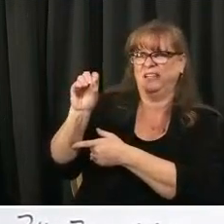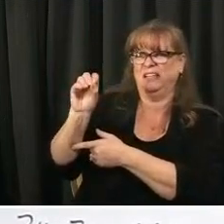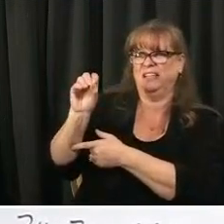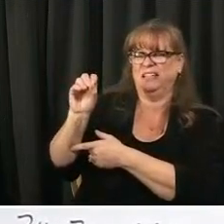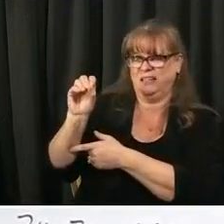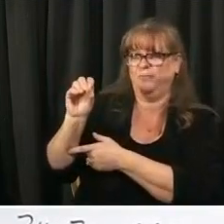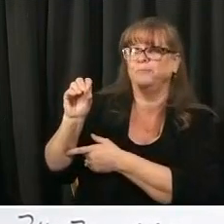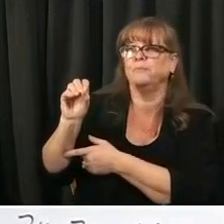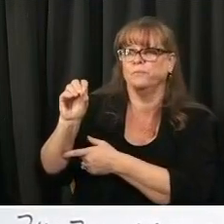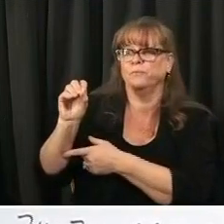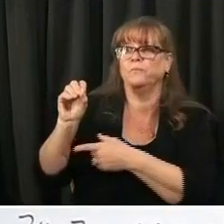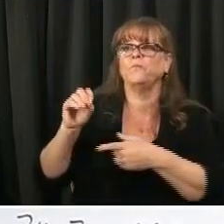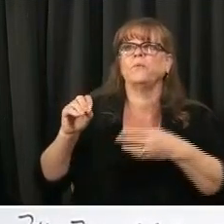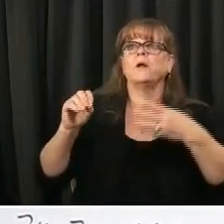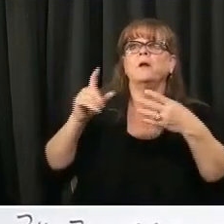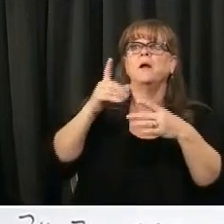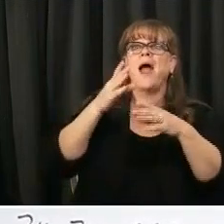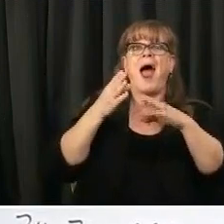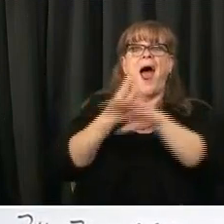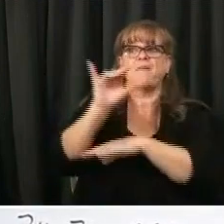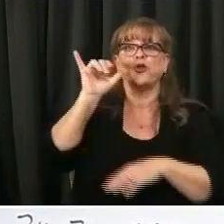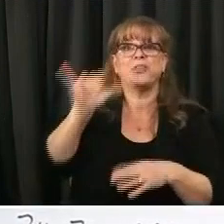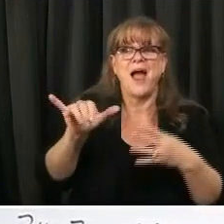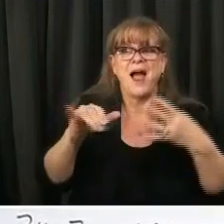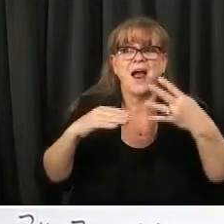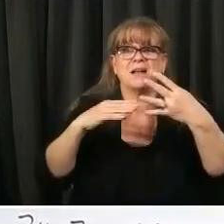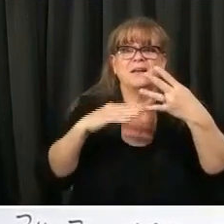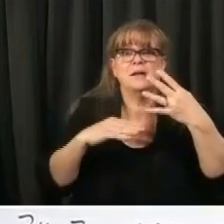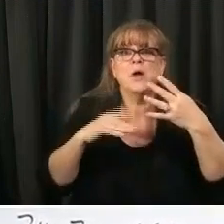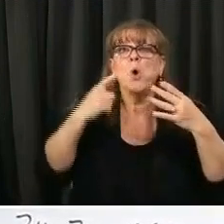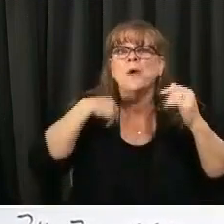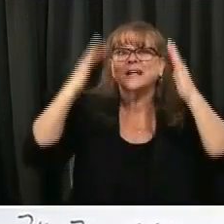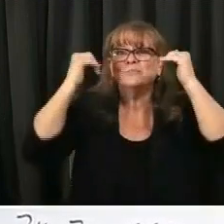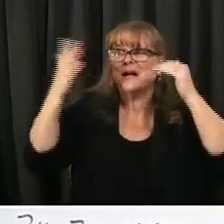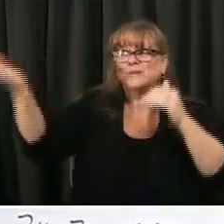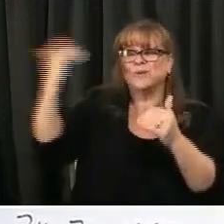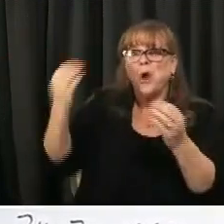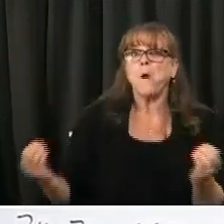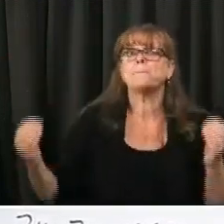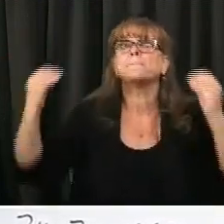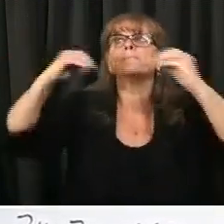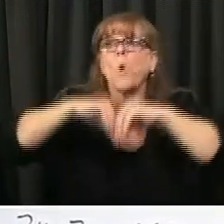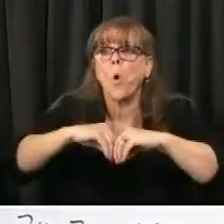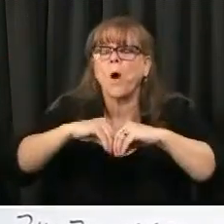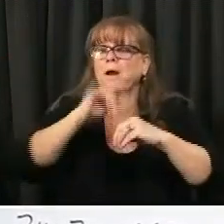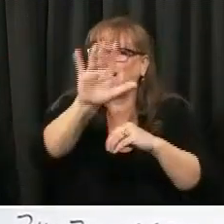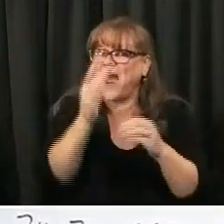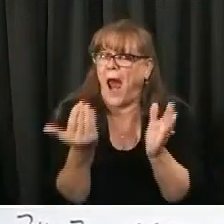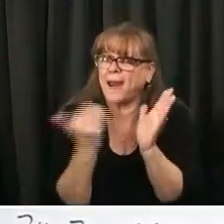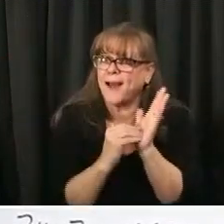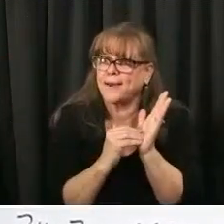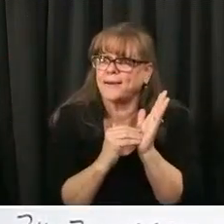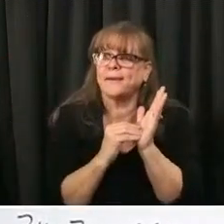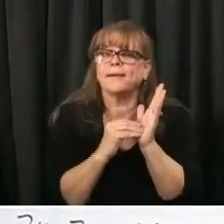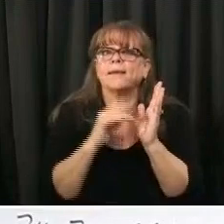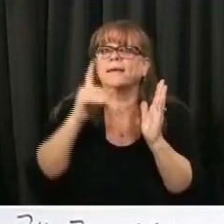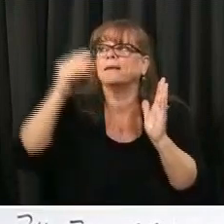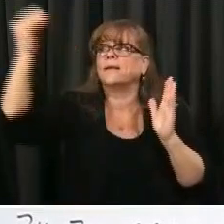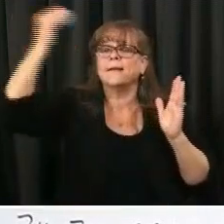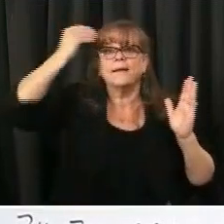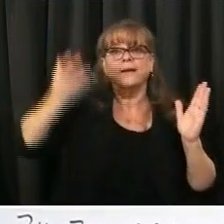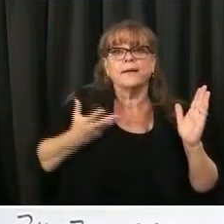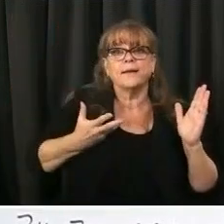that. After that, we are expecting the amount to go up. Again, we have been misled before, and perhaps